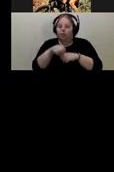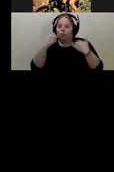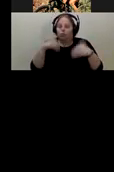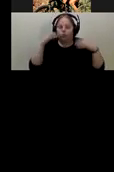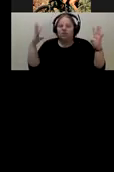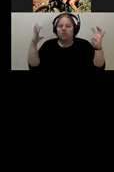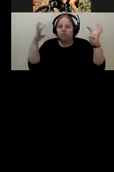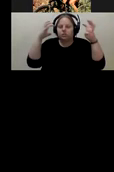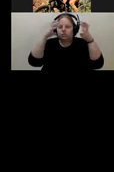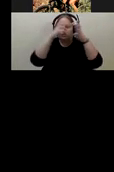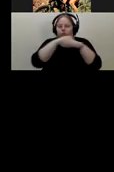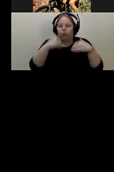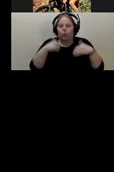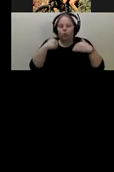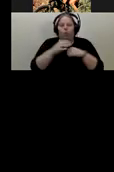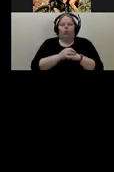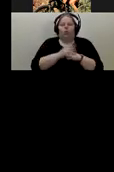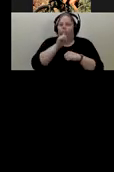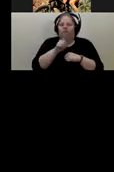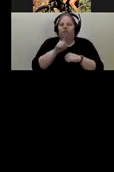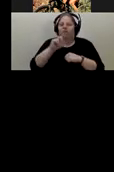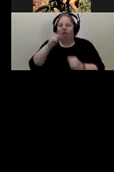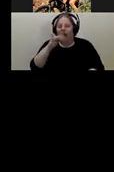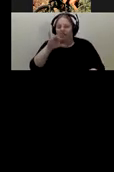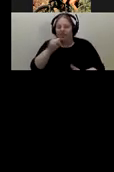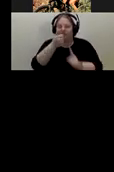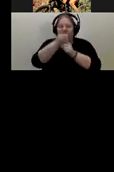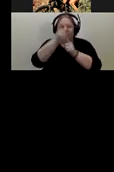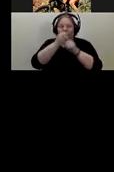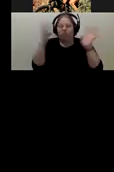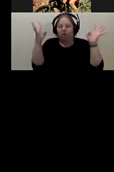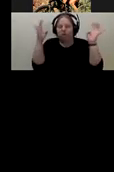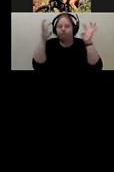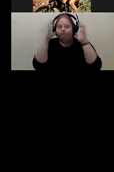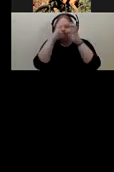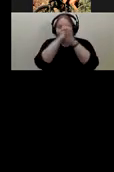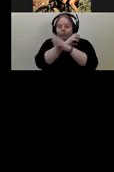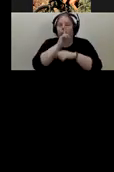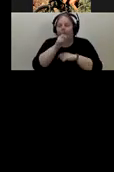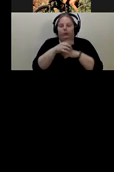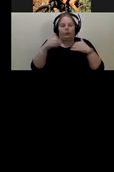how complex it is, how complex ethics are, how absolutely